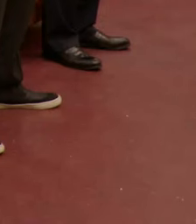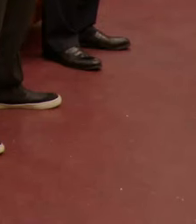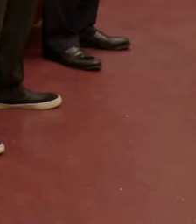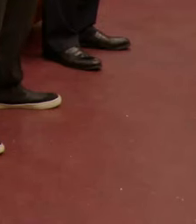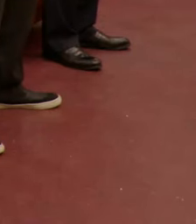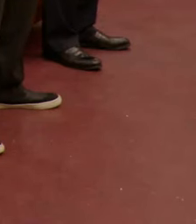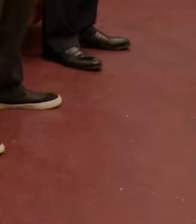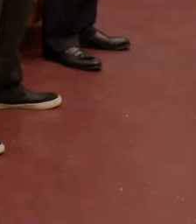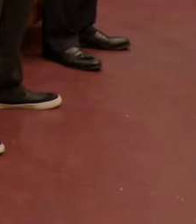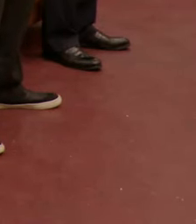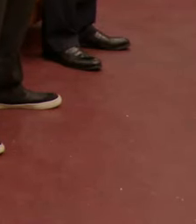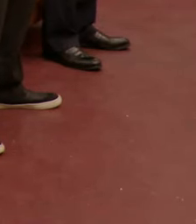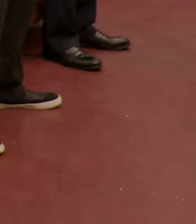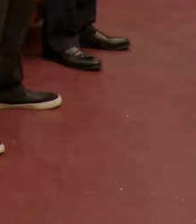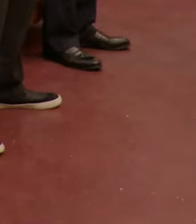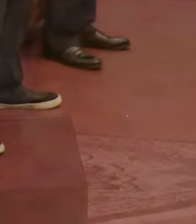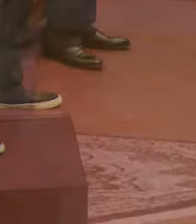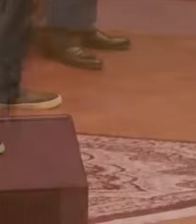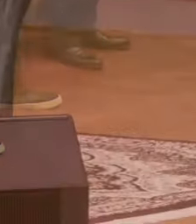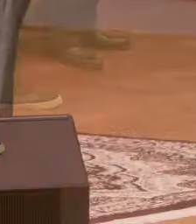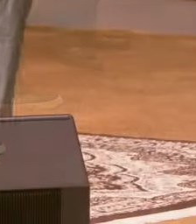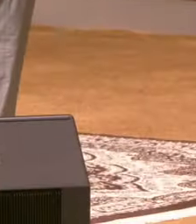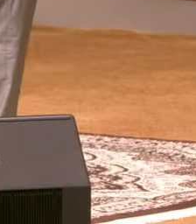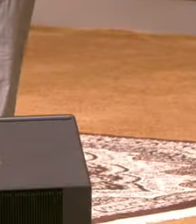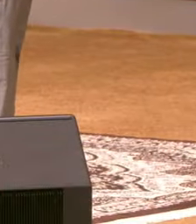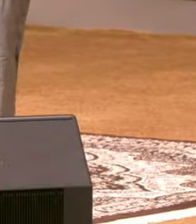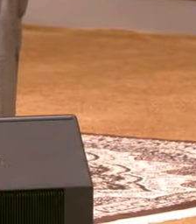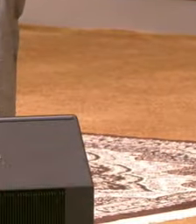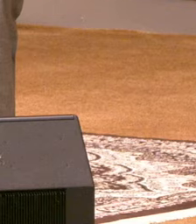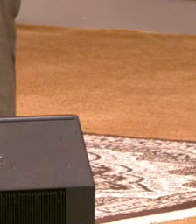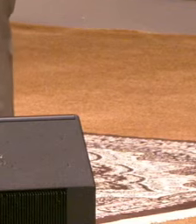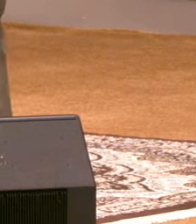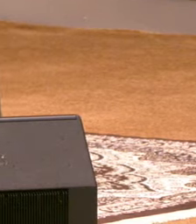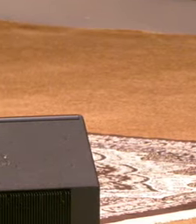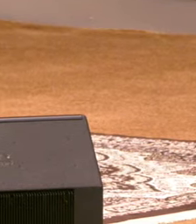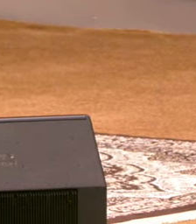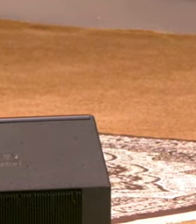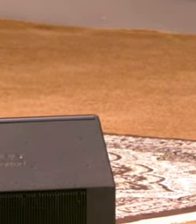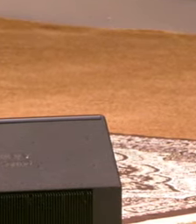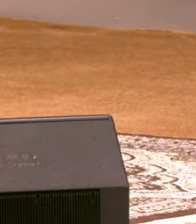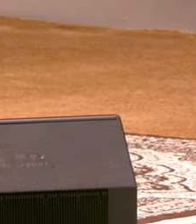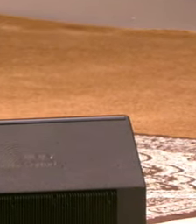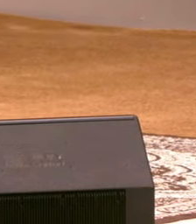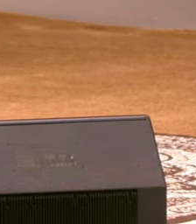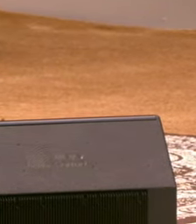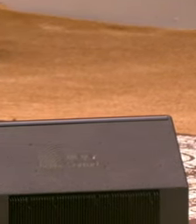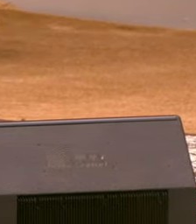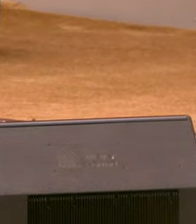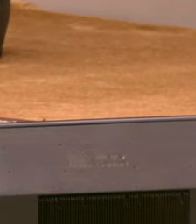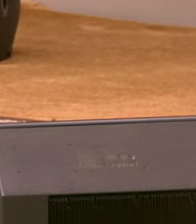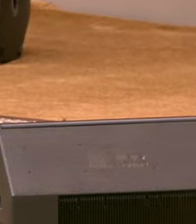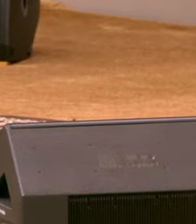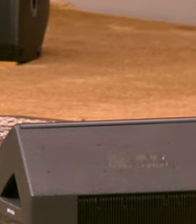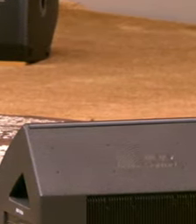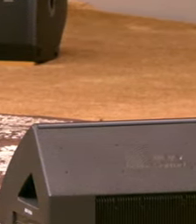name. Father, we thank you today for the Bible study. Thank you for your